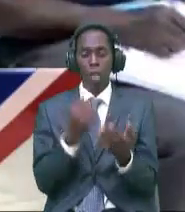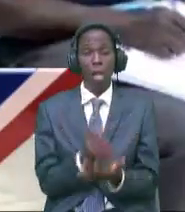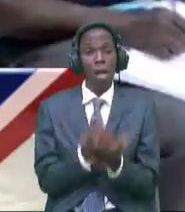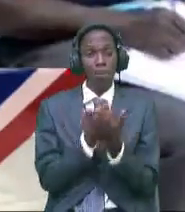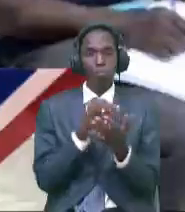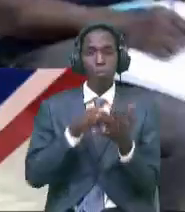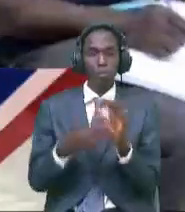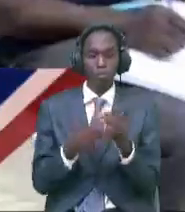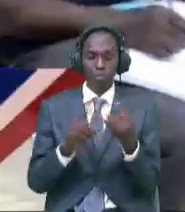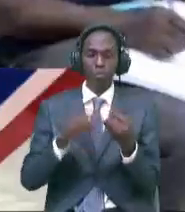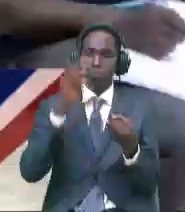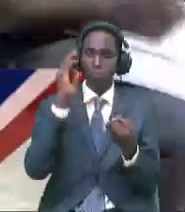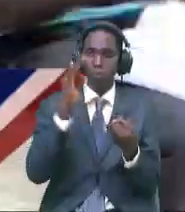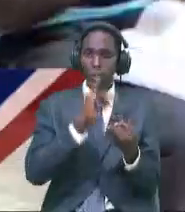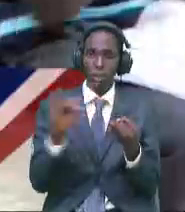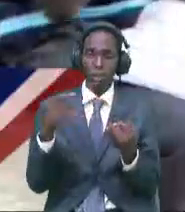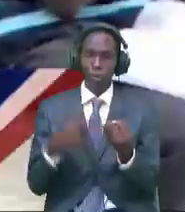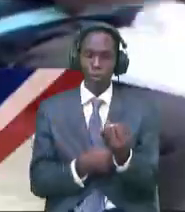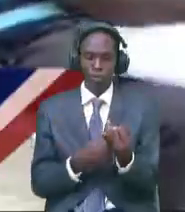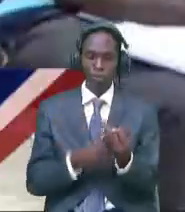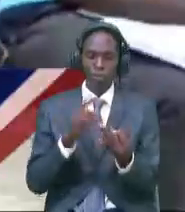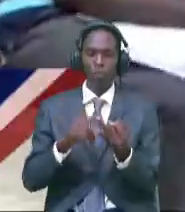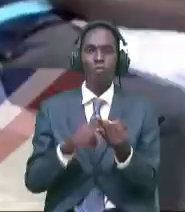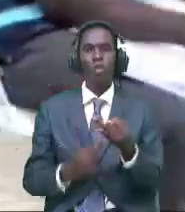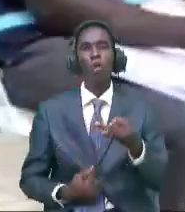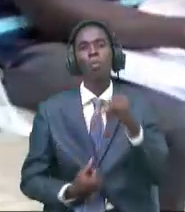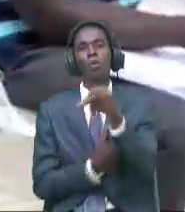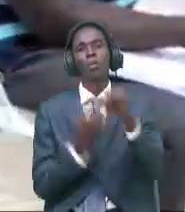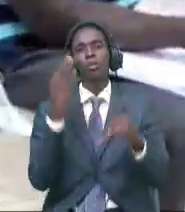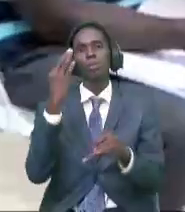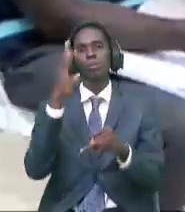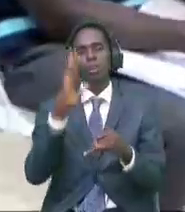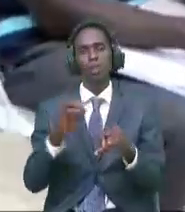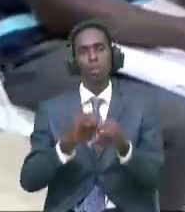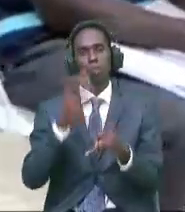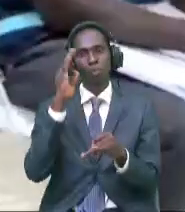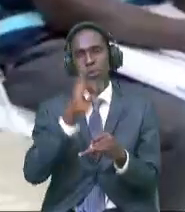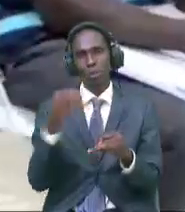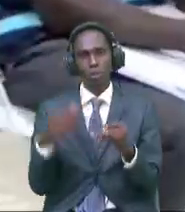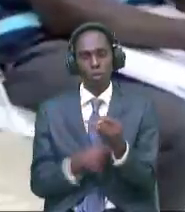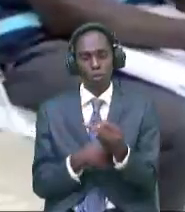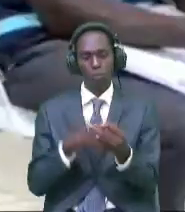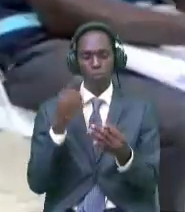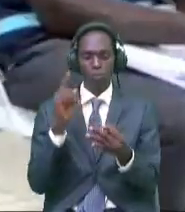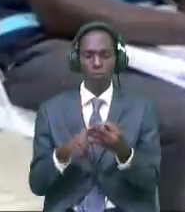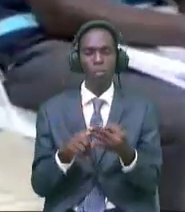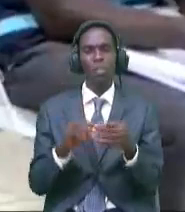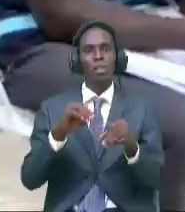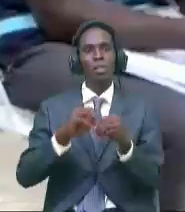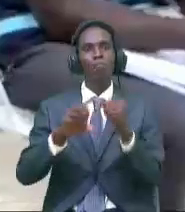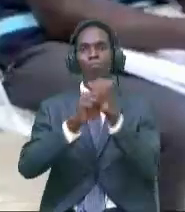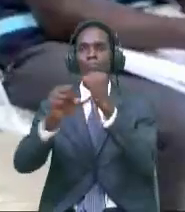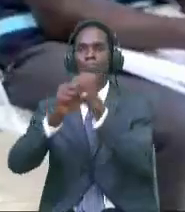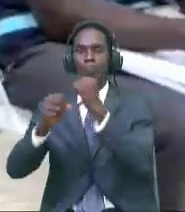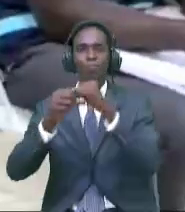in assisting the preachers of the gospel. Help in propagating the gospel. Help in follow